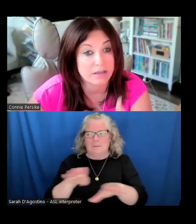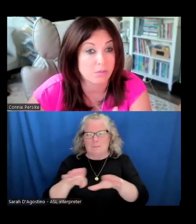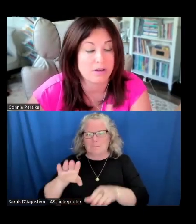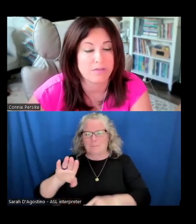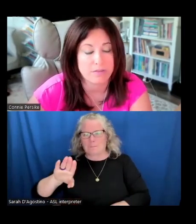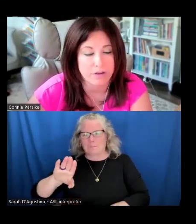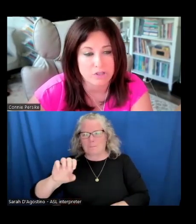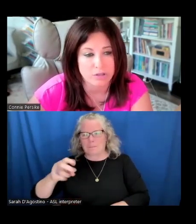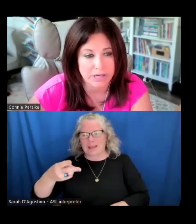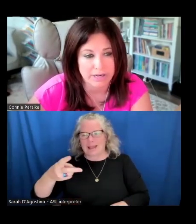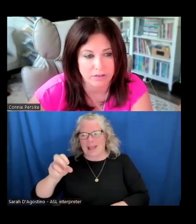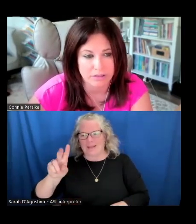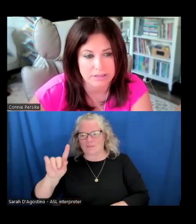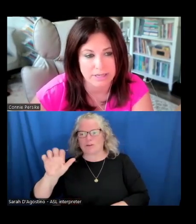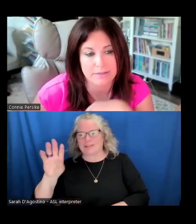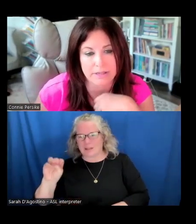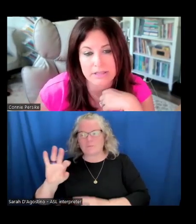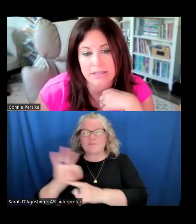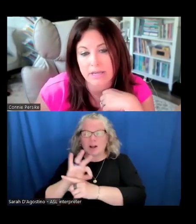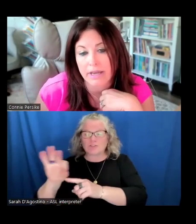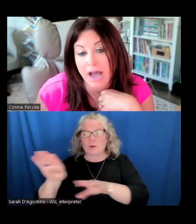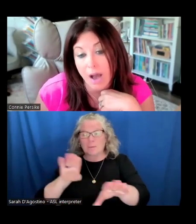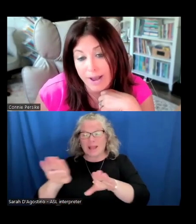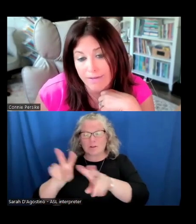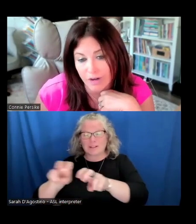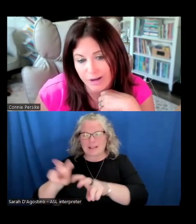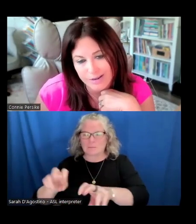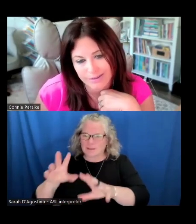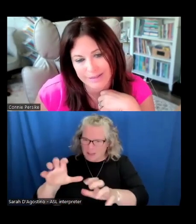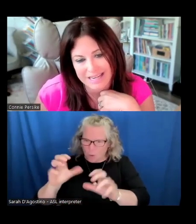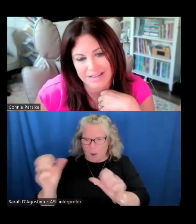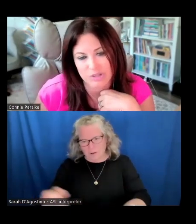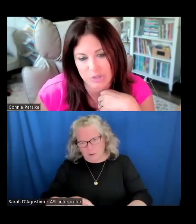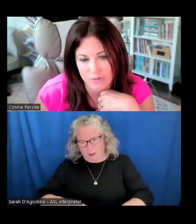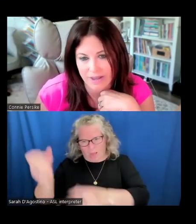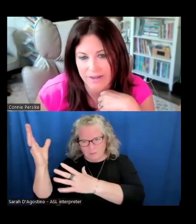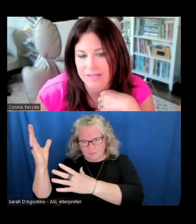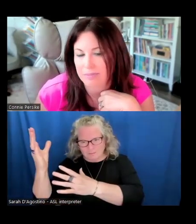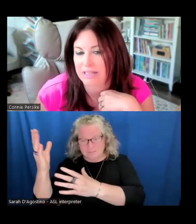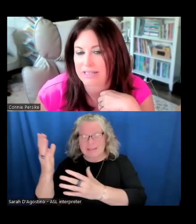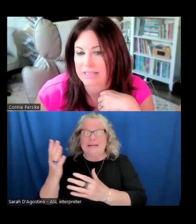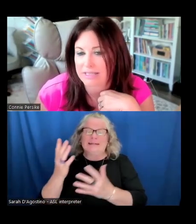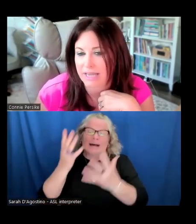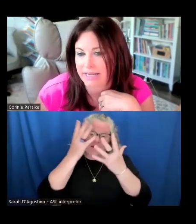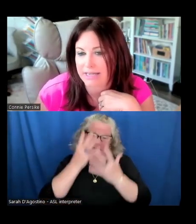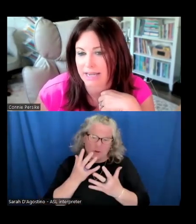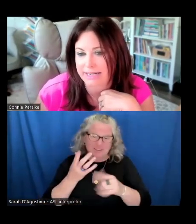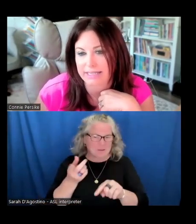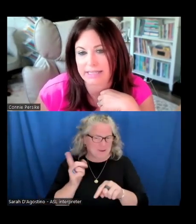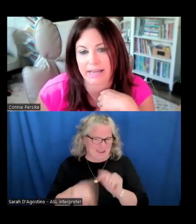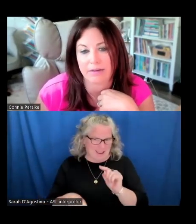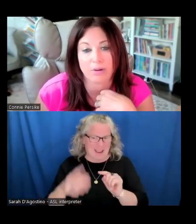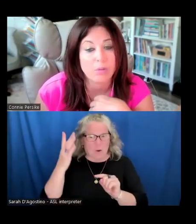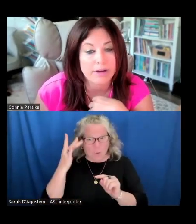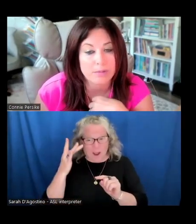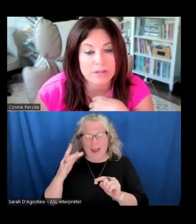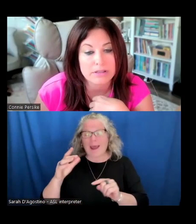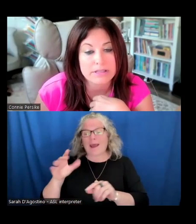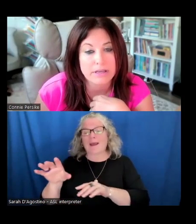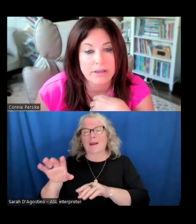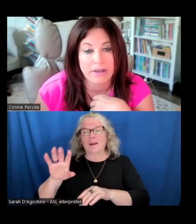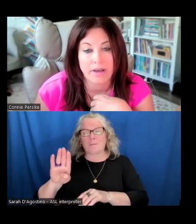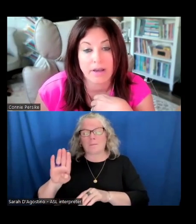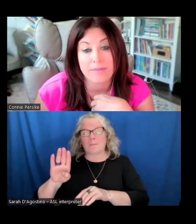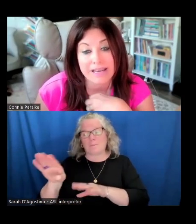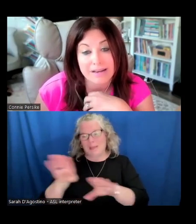so there's a big push to just get rid of functional behavioral assessments. However, we can't do that because it is tied to IDEA